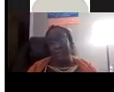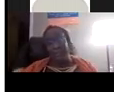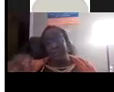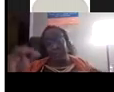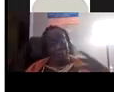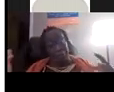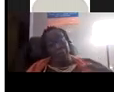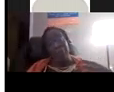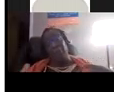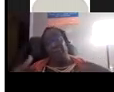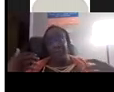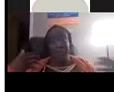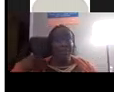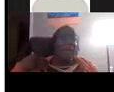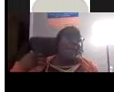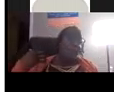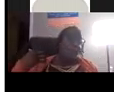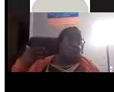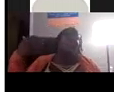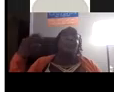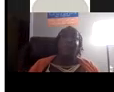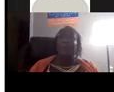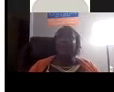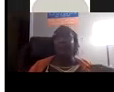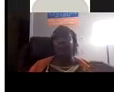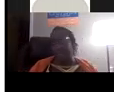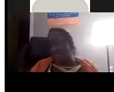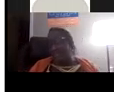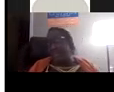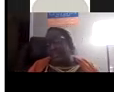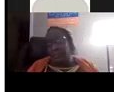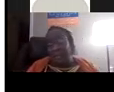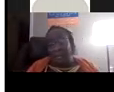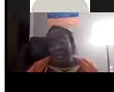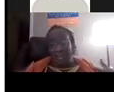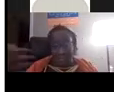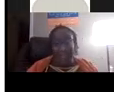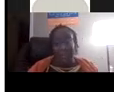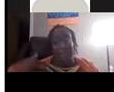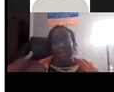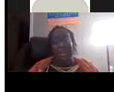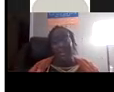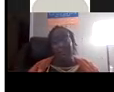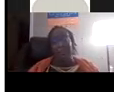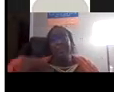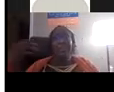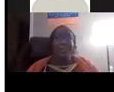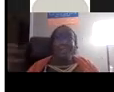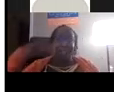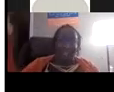to face both. Or if you're also a female or presenting as a female, like, then you're going to